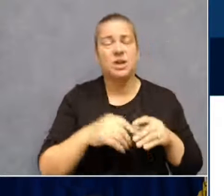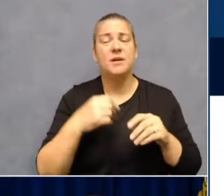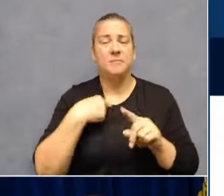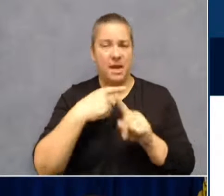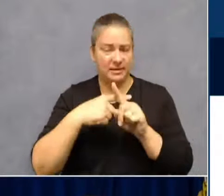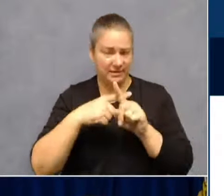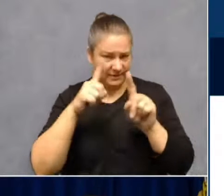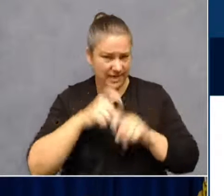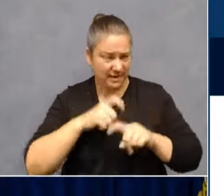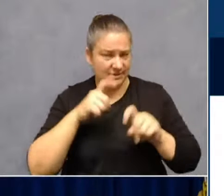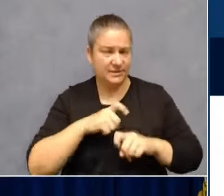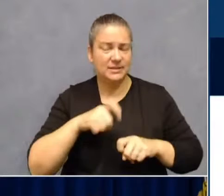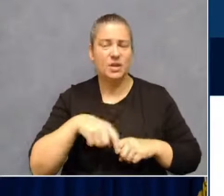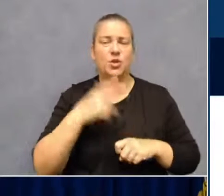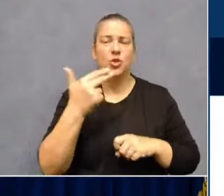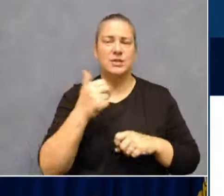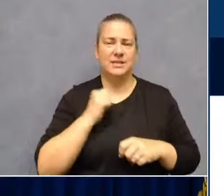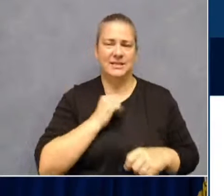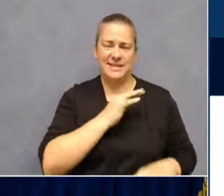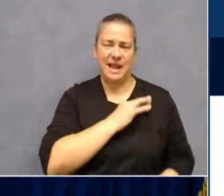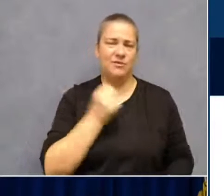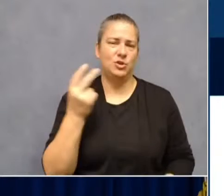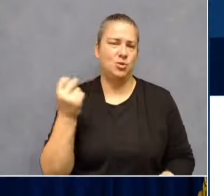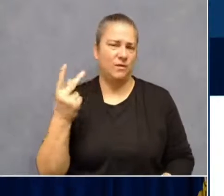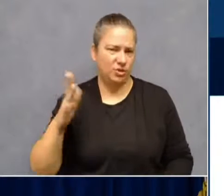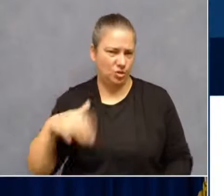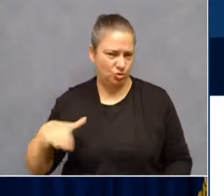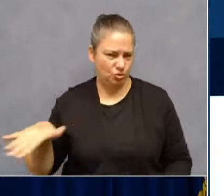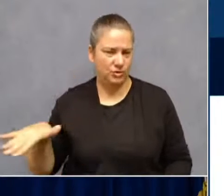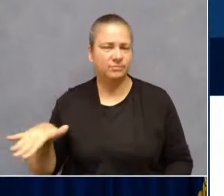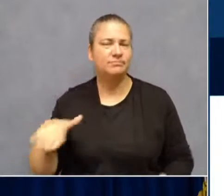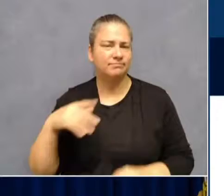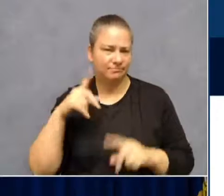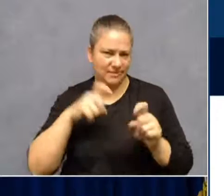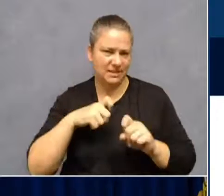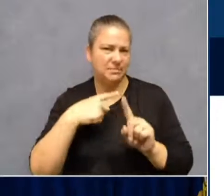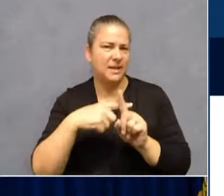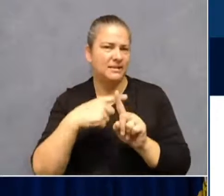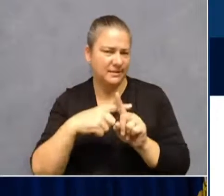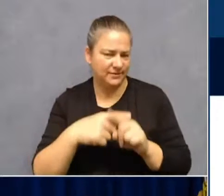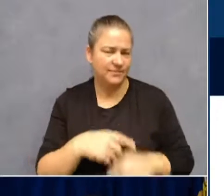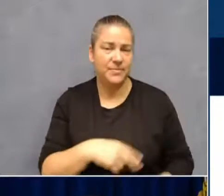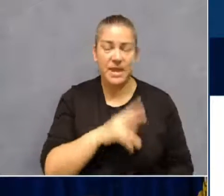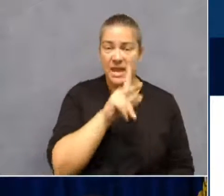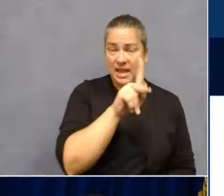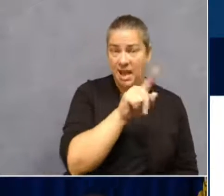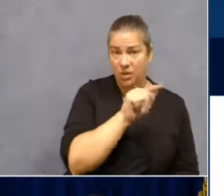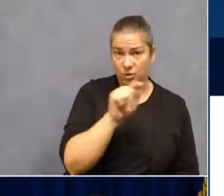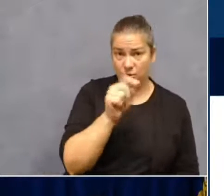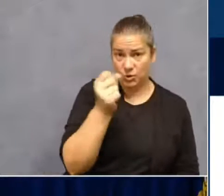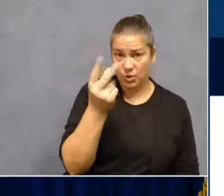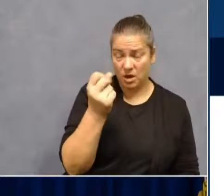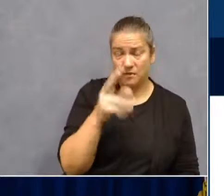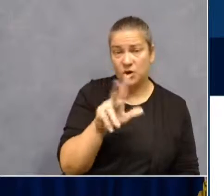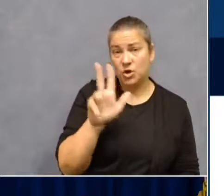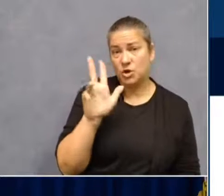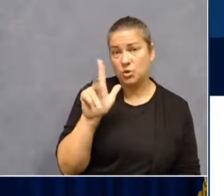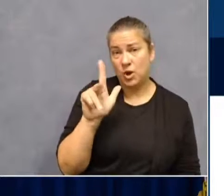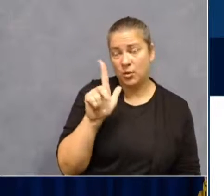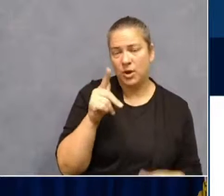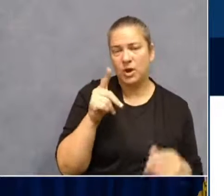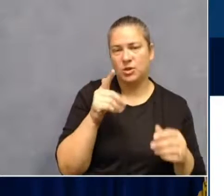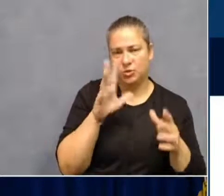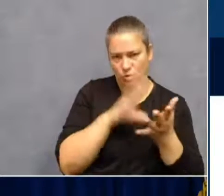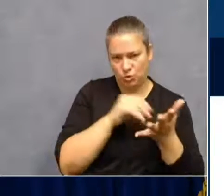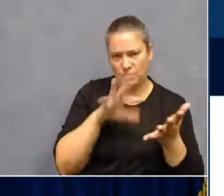members, and 12 new children that have tested positive. K through 12 public schools, 23 new students testing